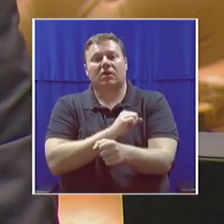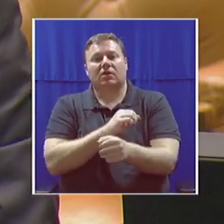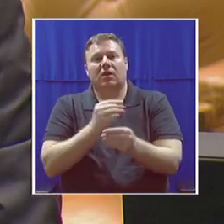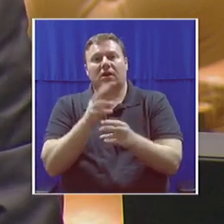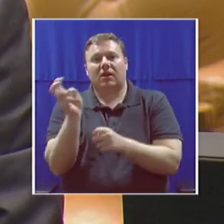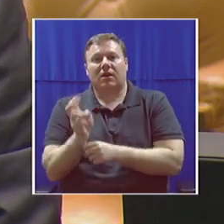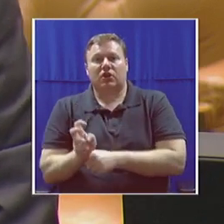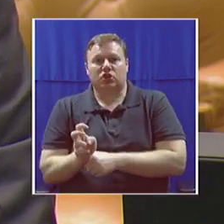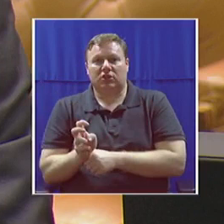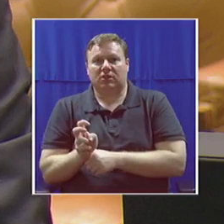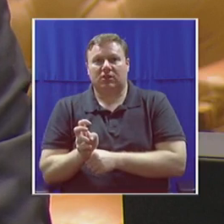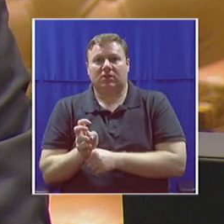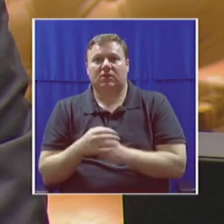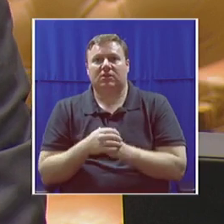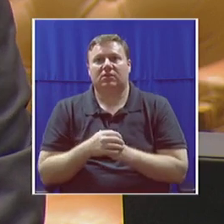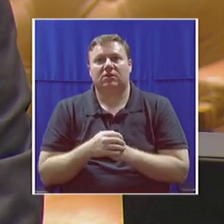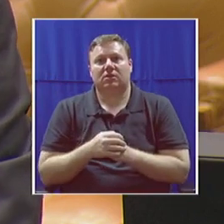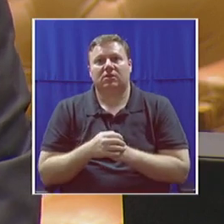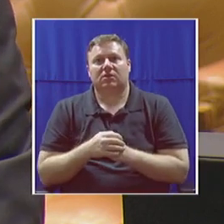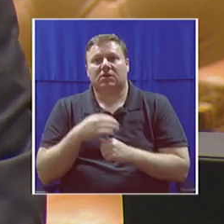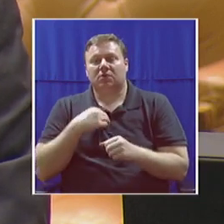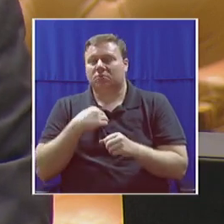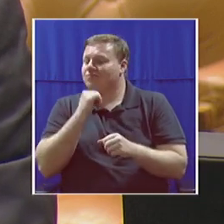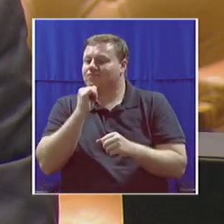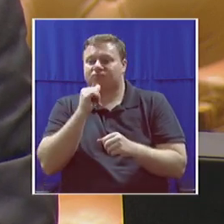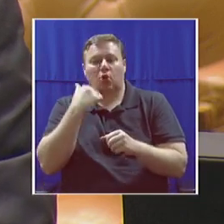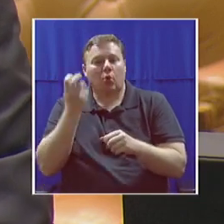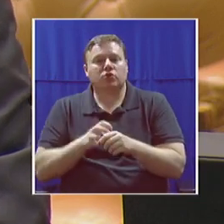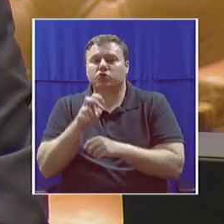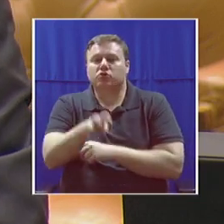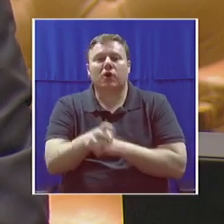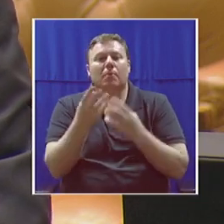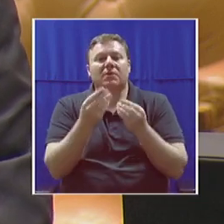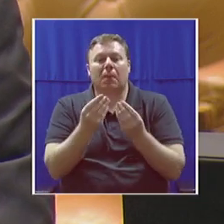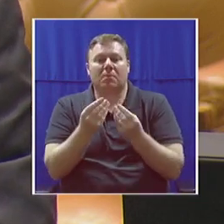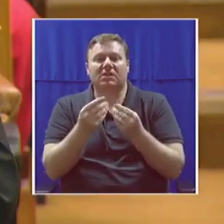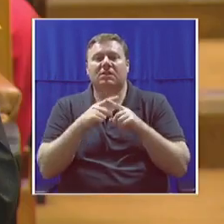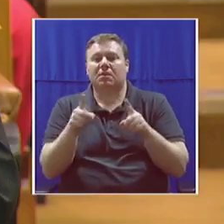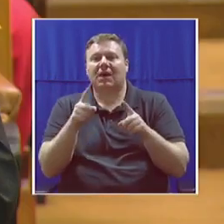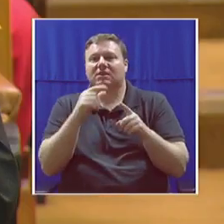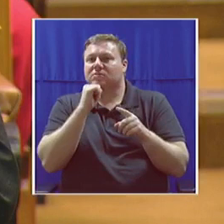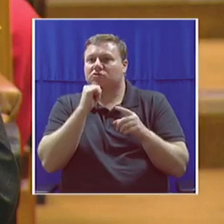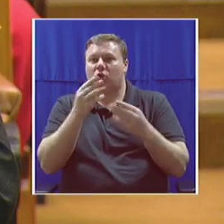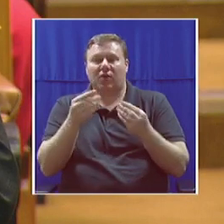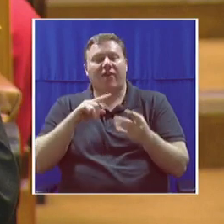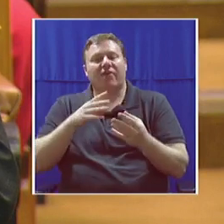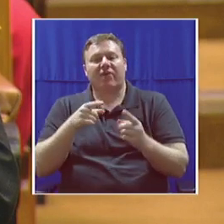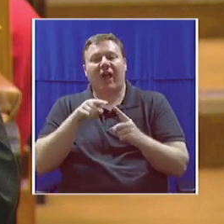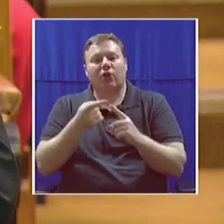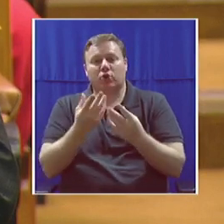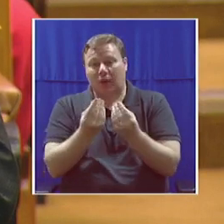to just jump into the figures when I do not have the accuracy of such